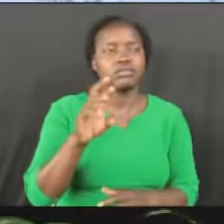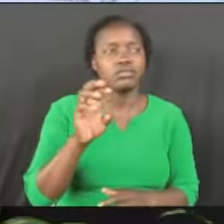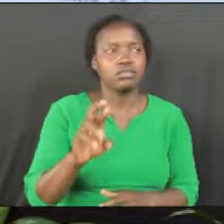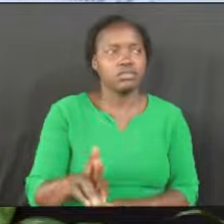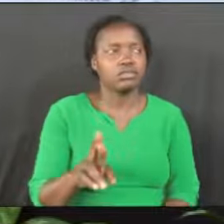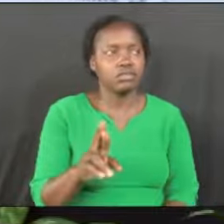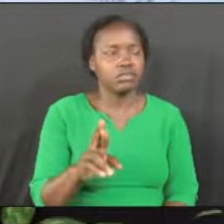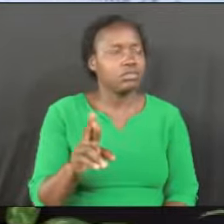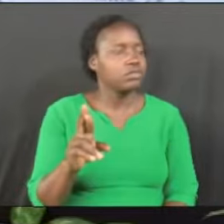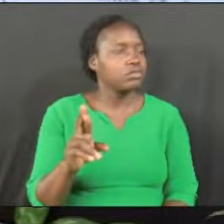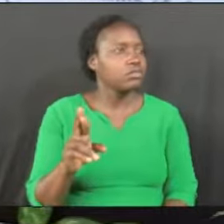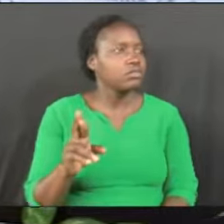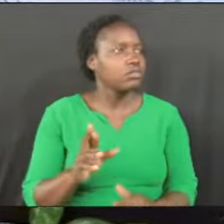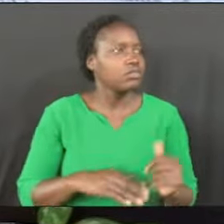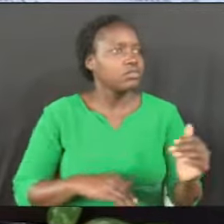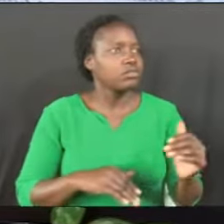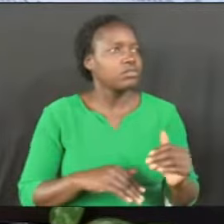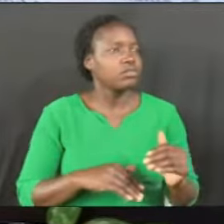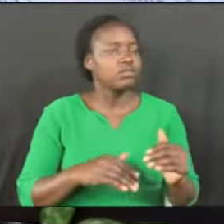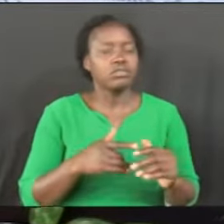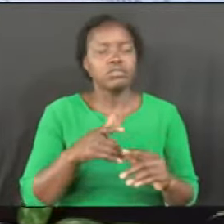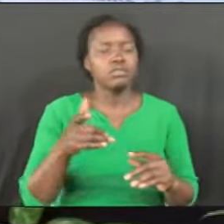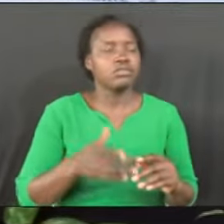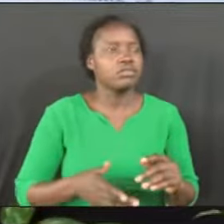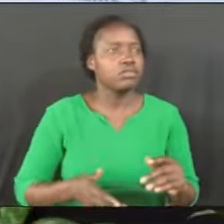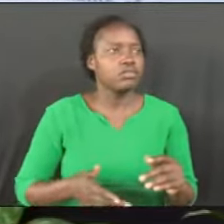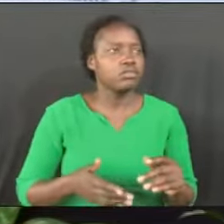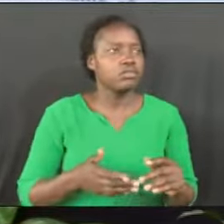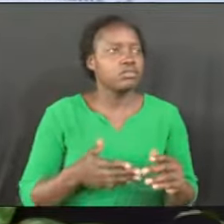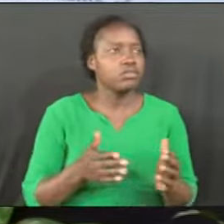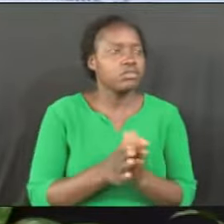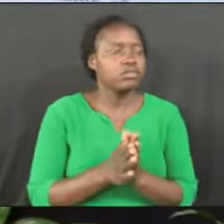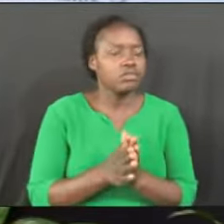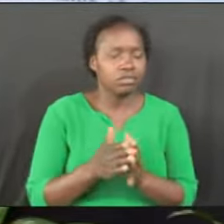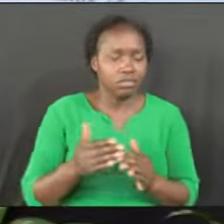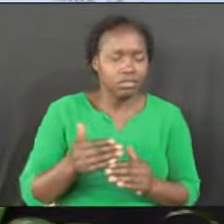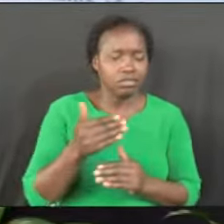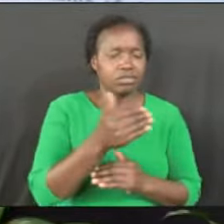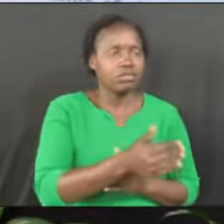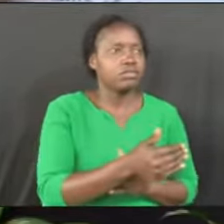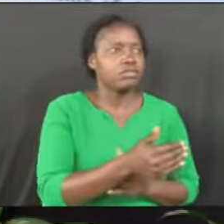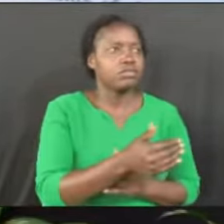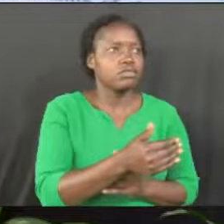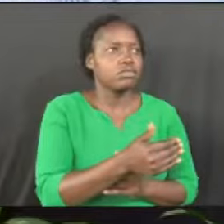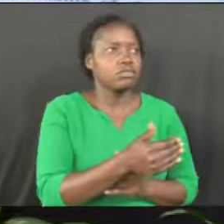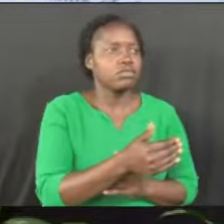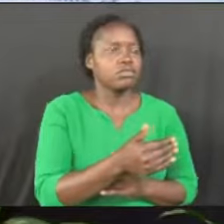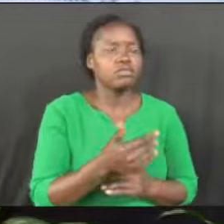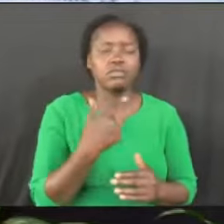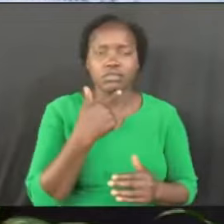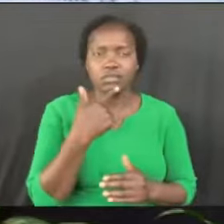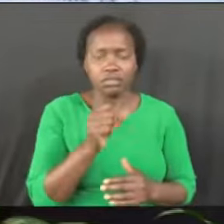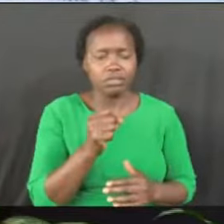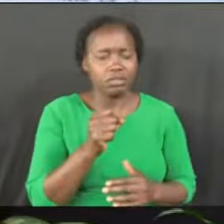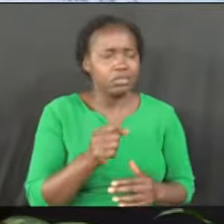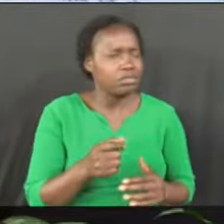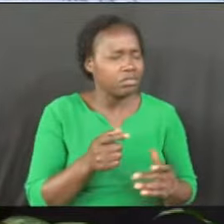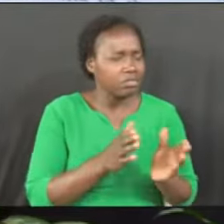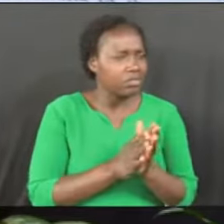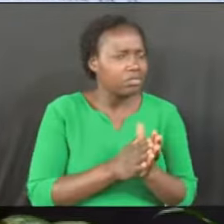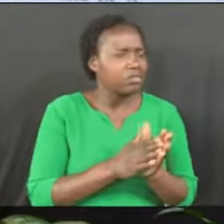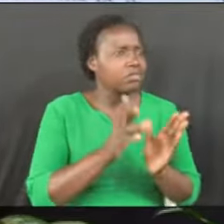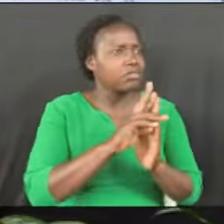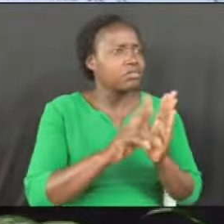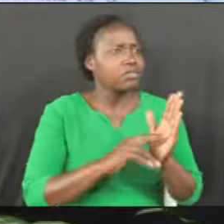that his reign, his horrible reign, drove him mad. So